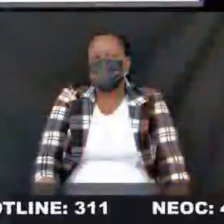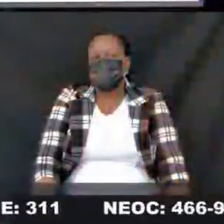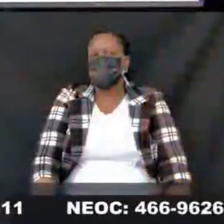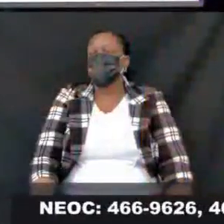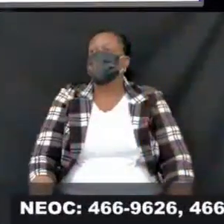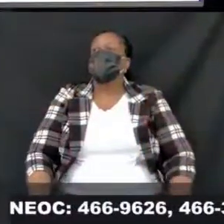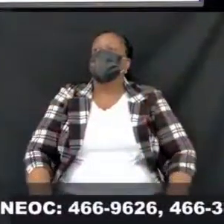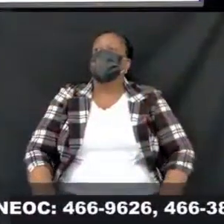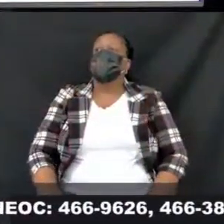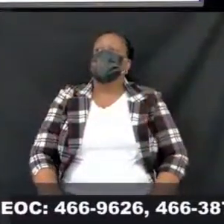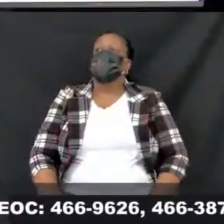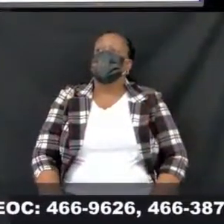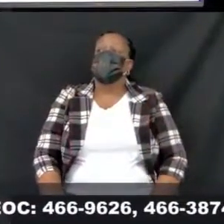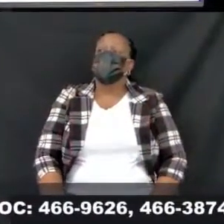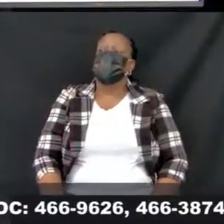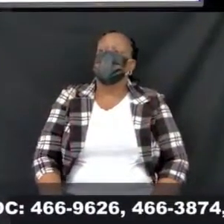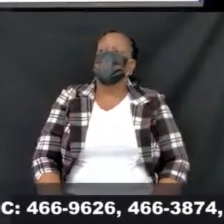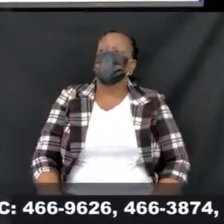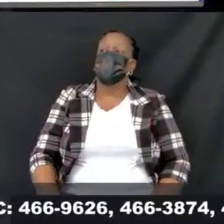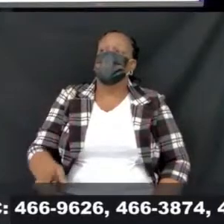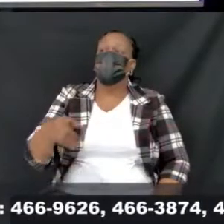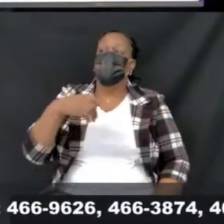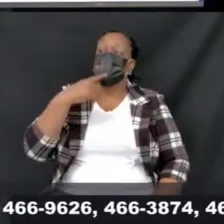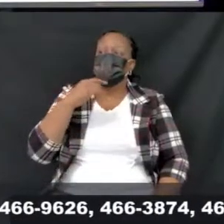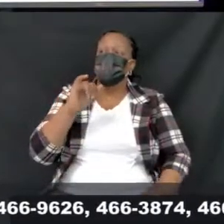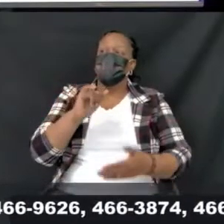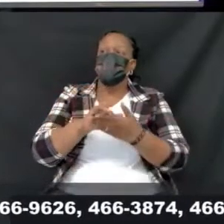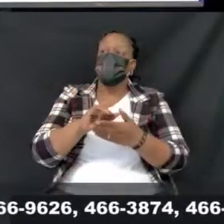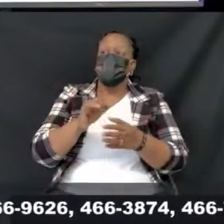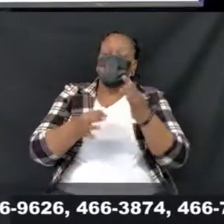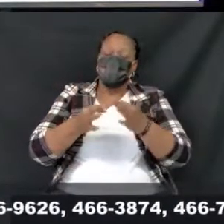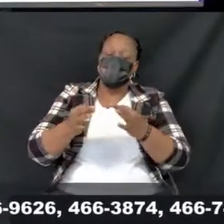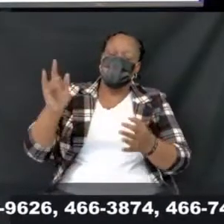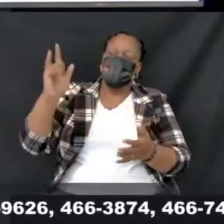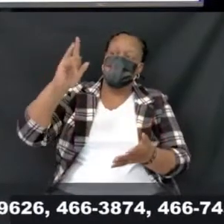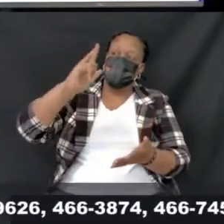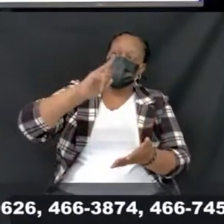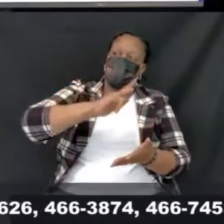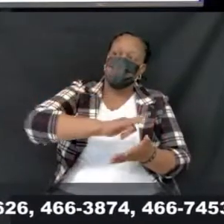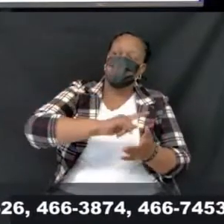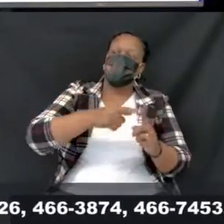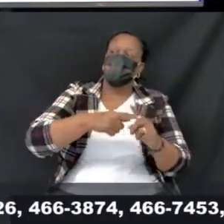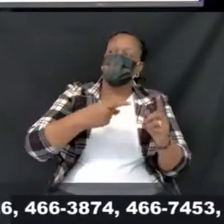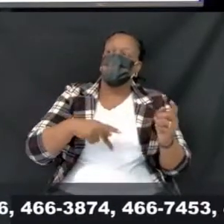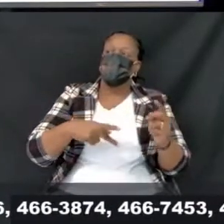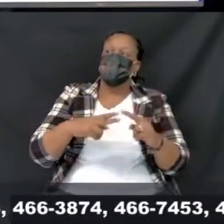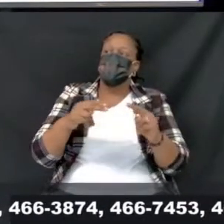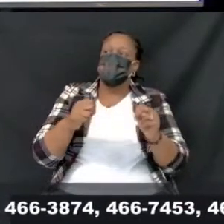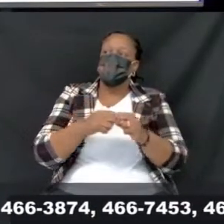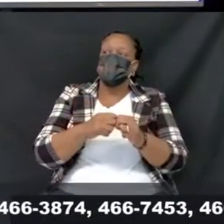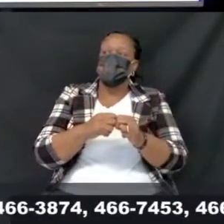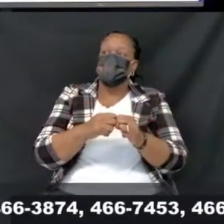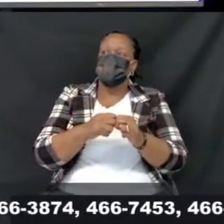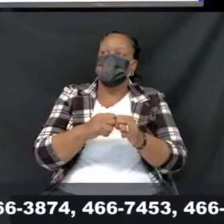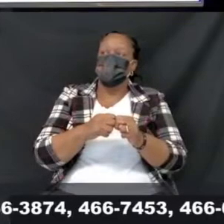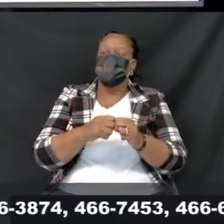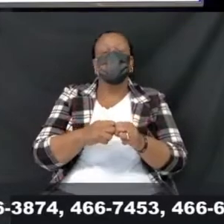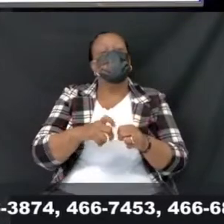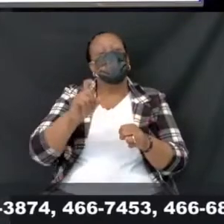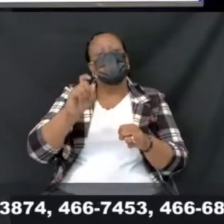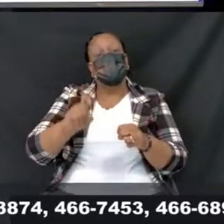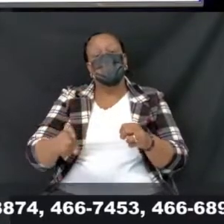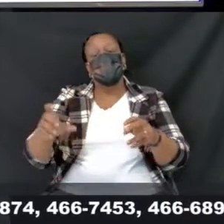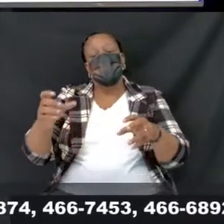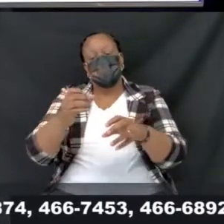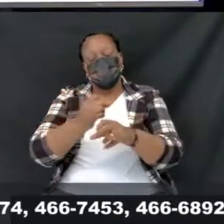Okay, our protocol state that if you are coming into the Federation, we want you to provide us a